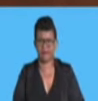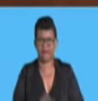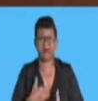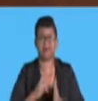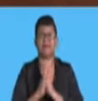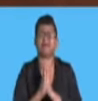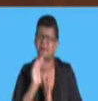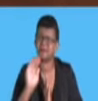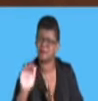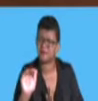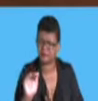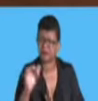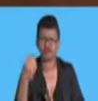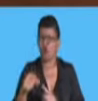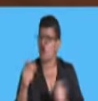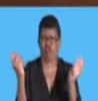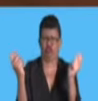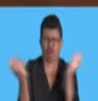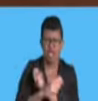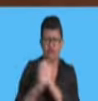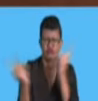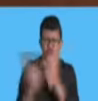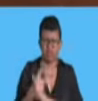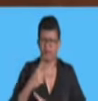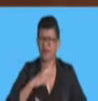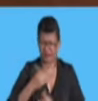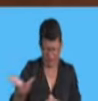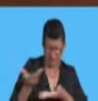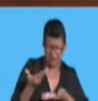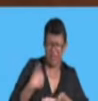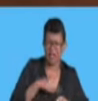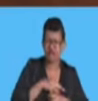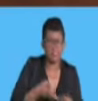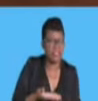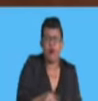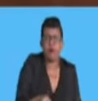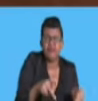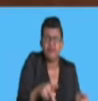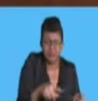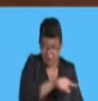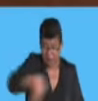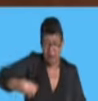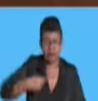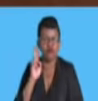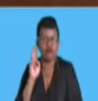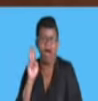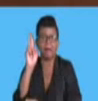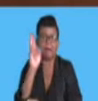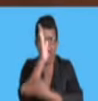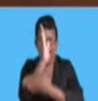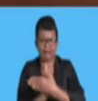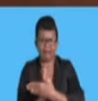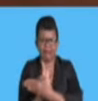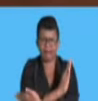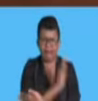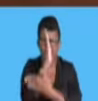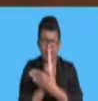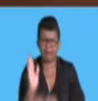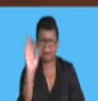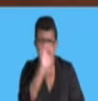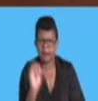orders to deny almost half the voting population of our country by increasing the threshold